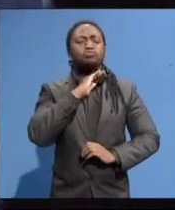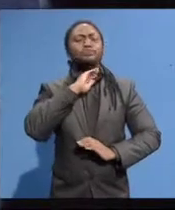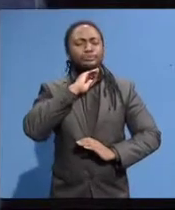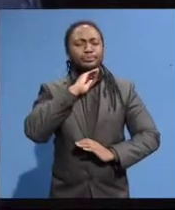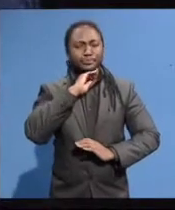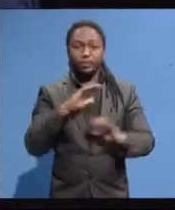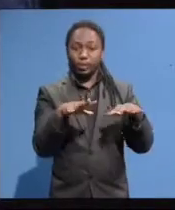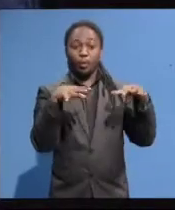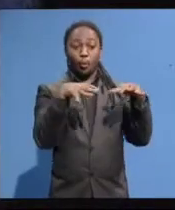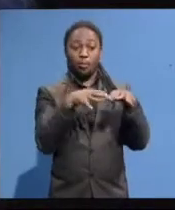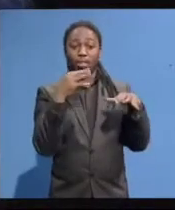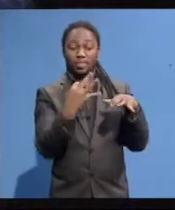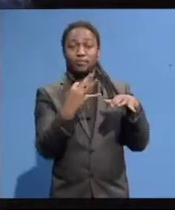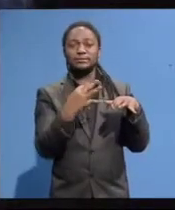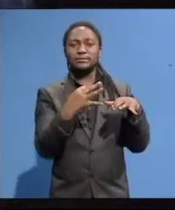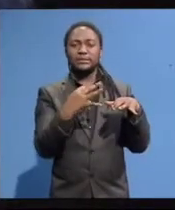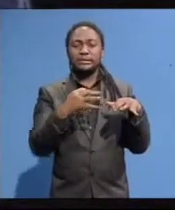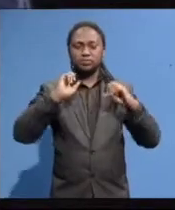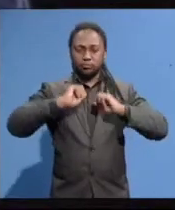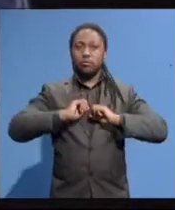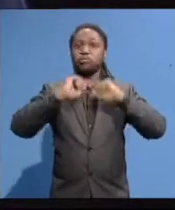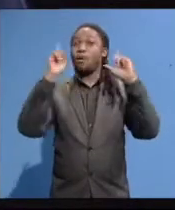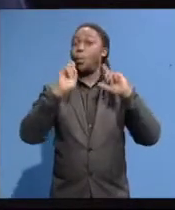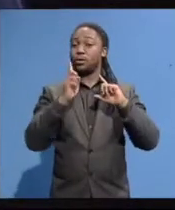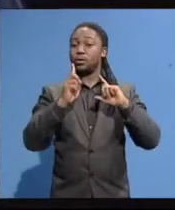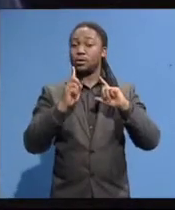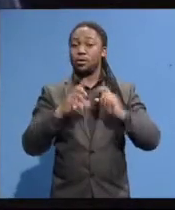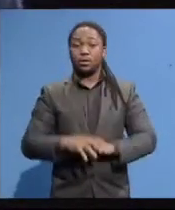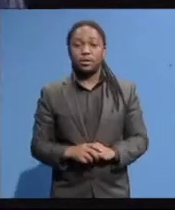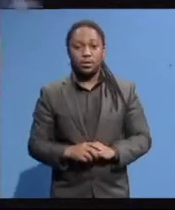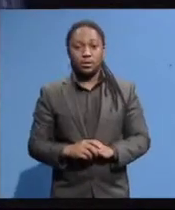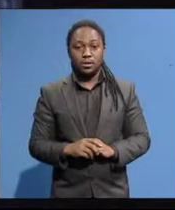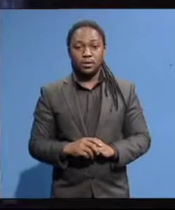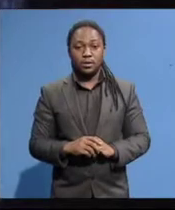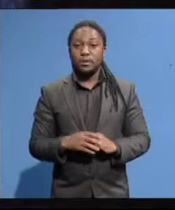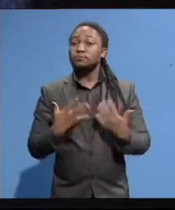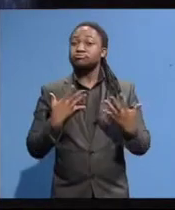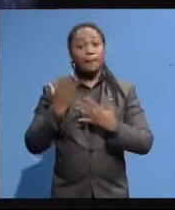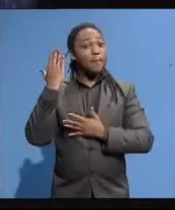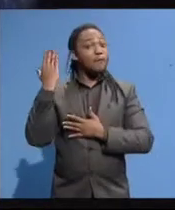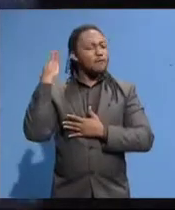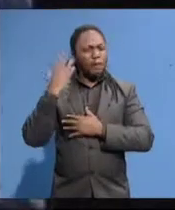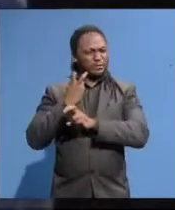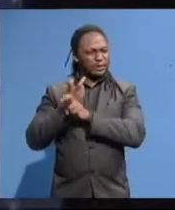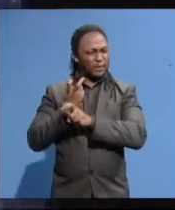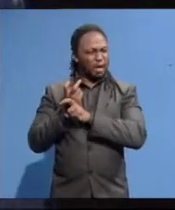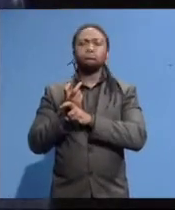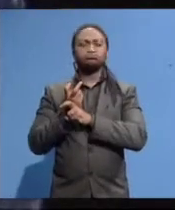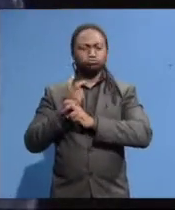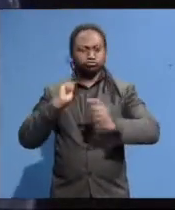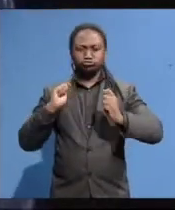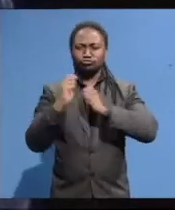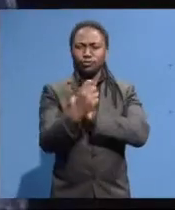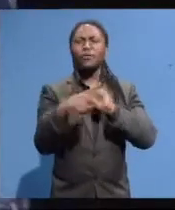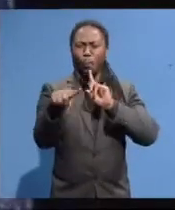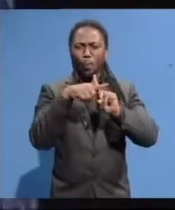These are the people who realize that they can turn their tests of the past into the testimonies of the